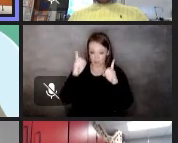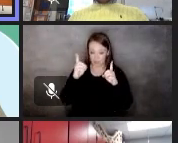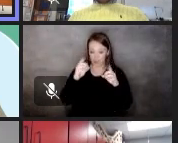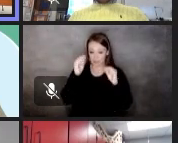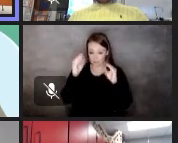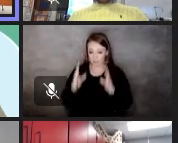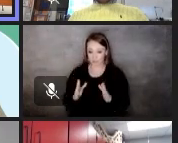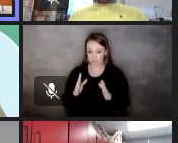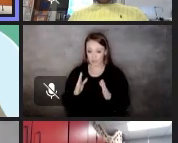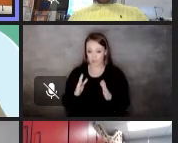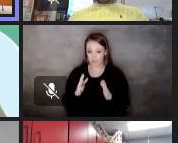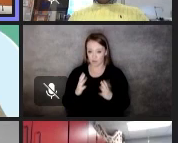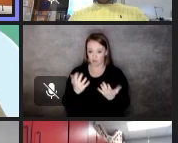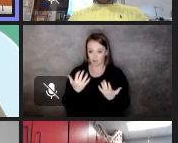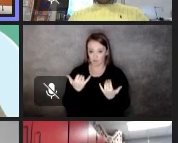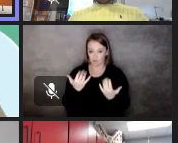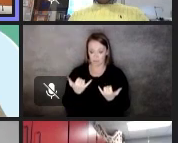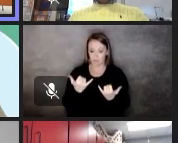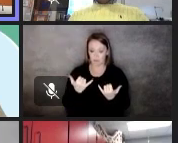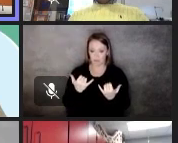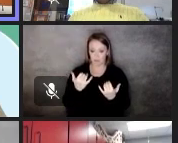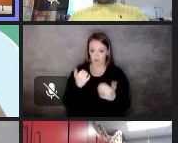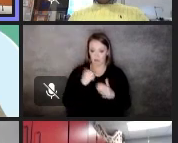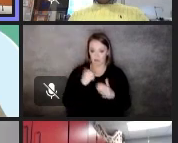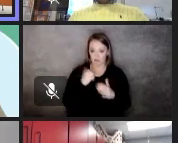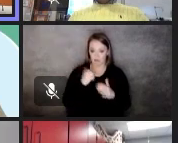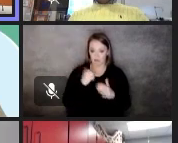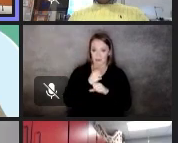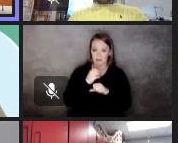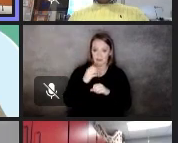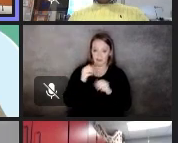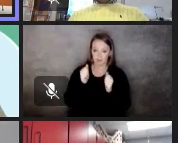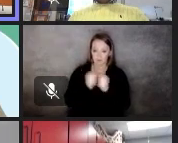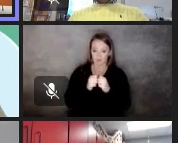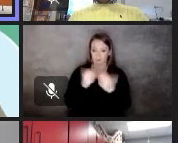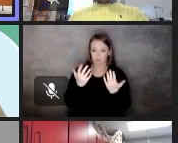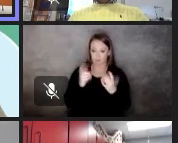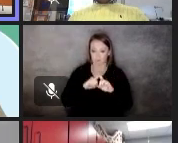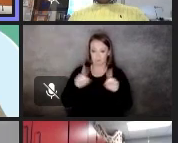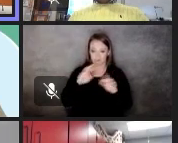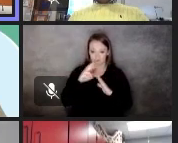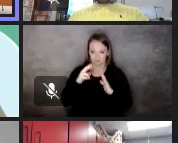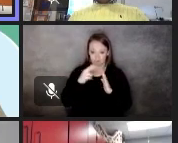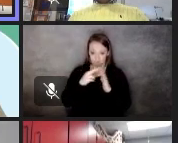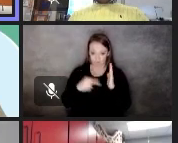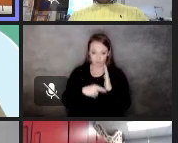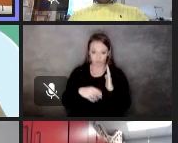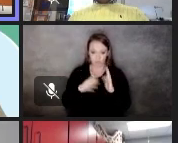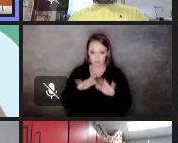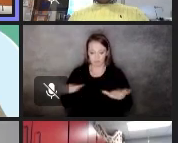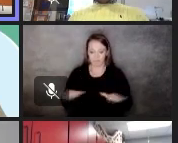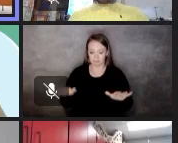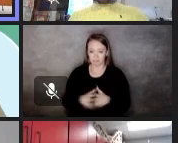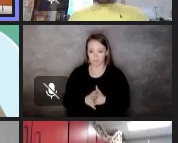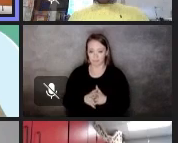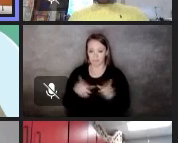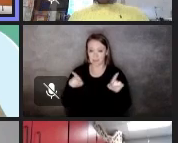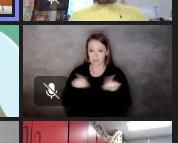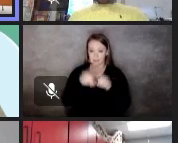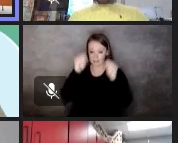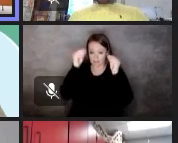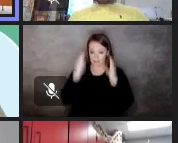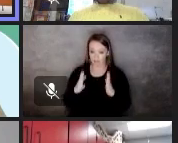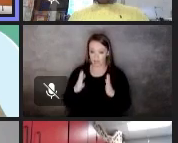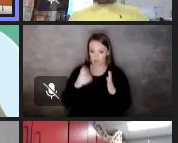levels. And number 3, guys, you've already started. As teachers, you stand at the intersection of policy